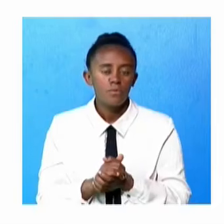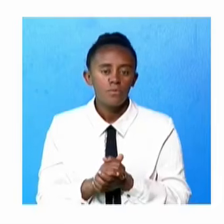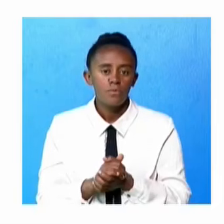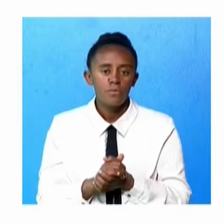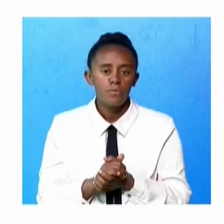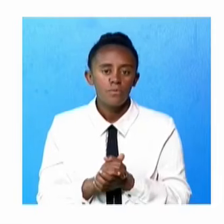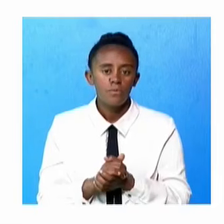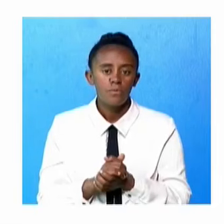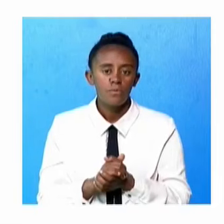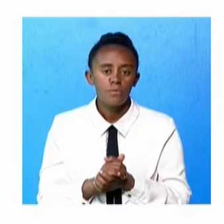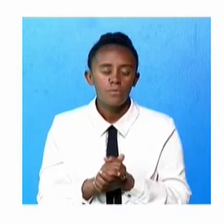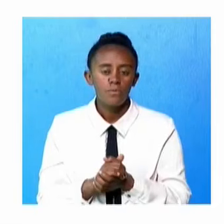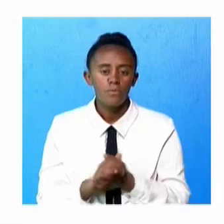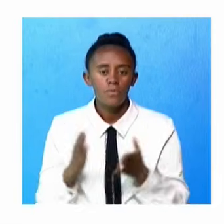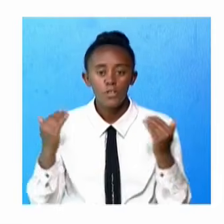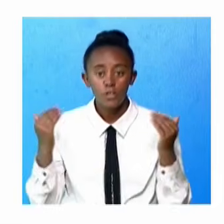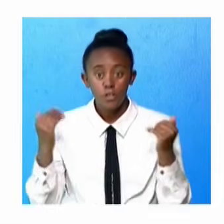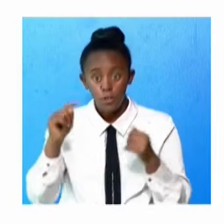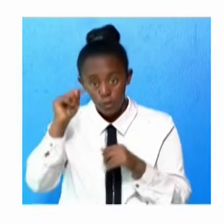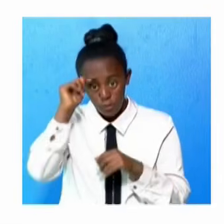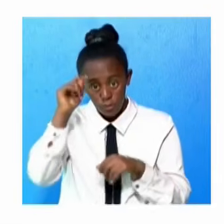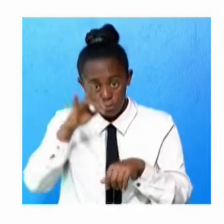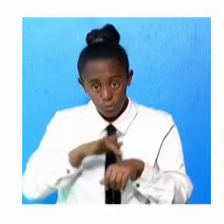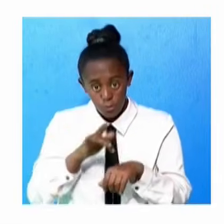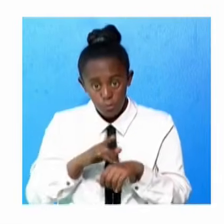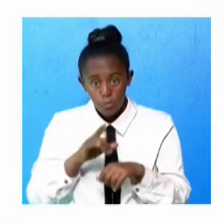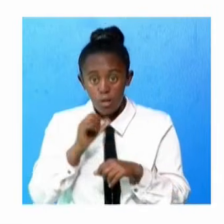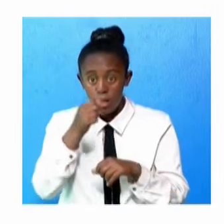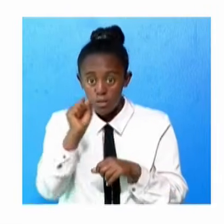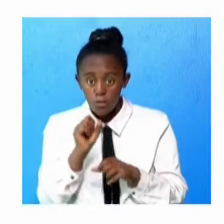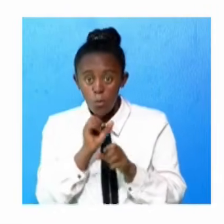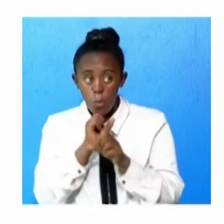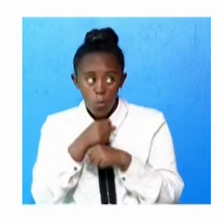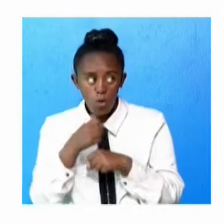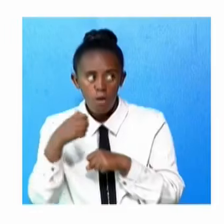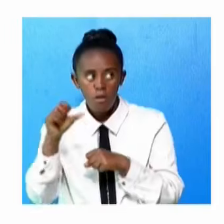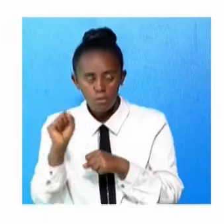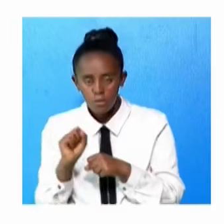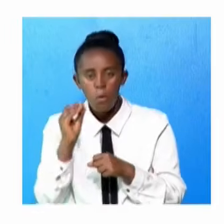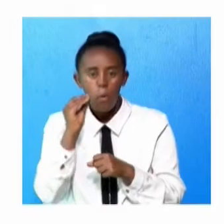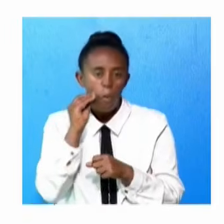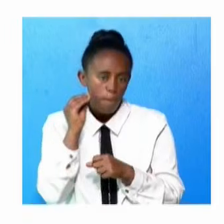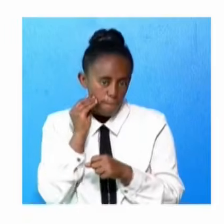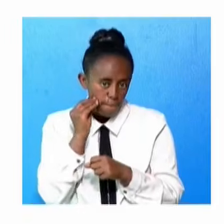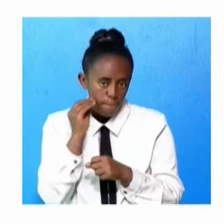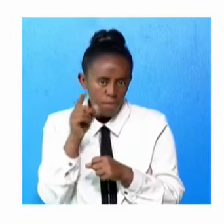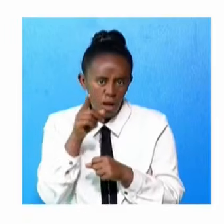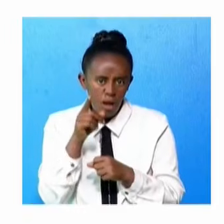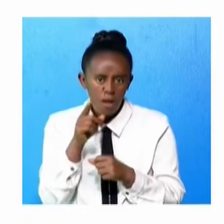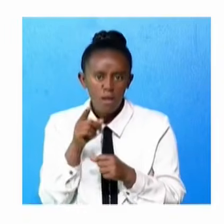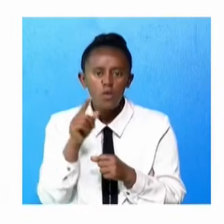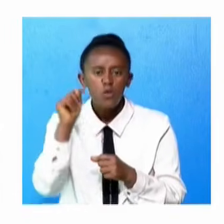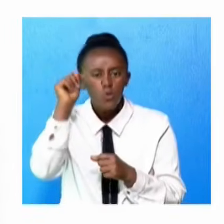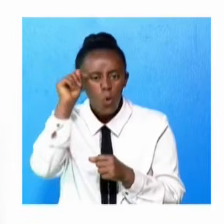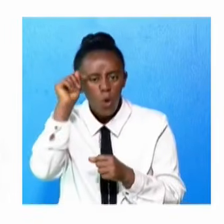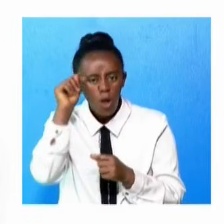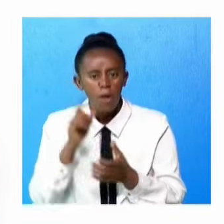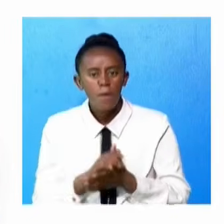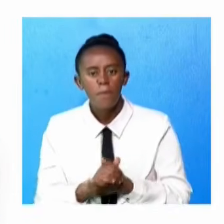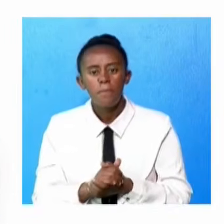is as old as whom? Tola.